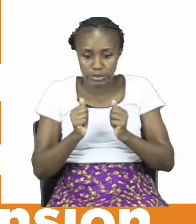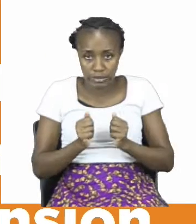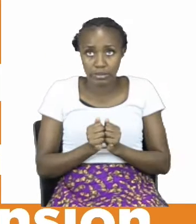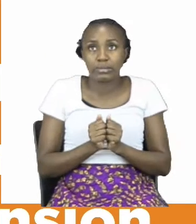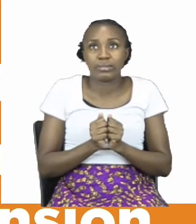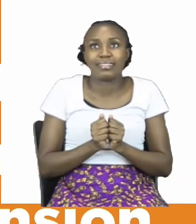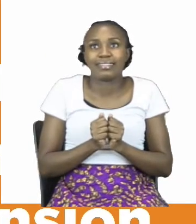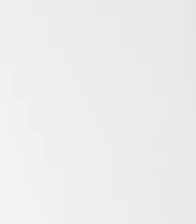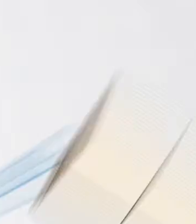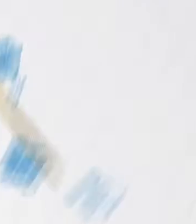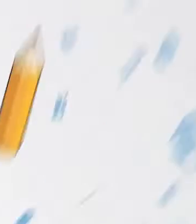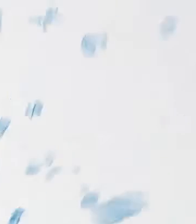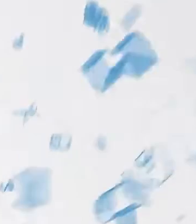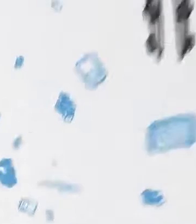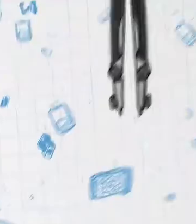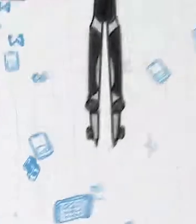number bonds.